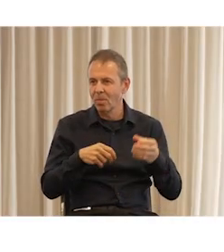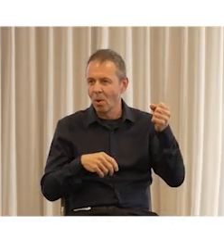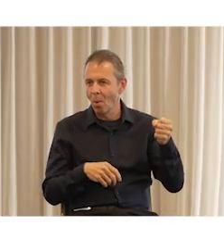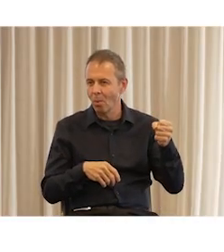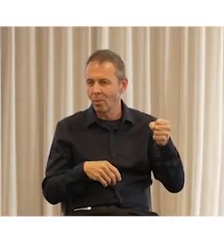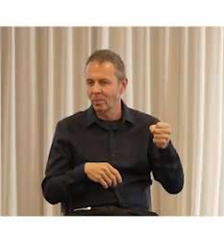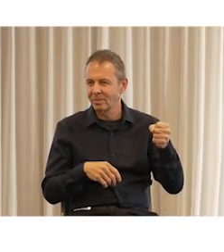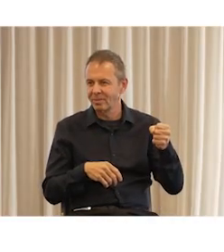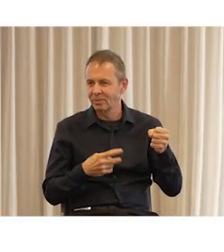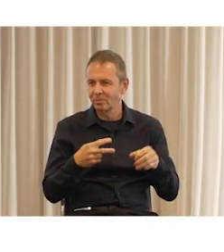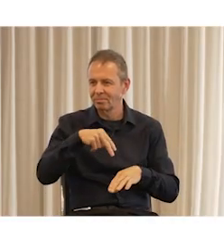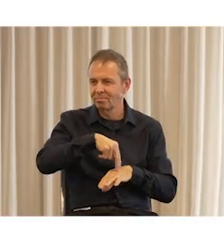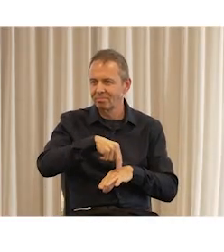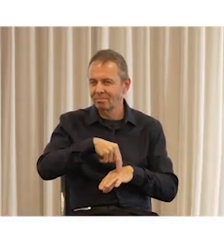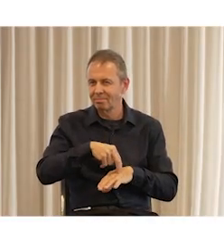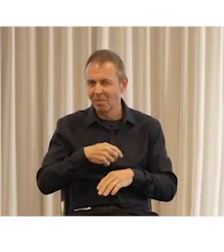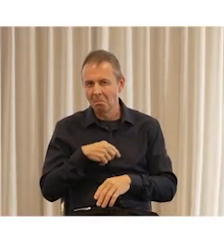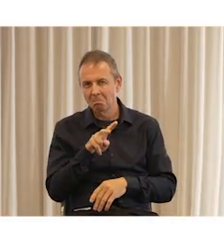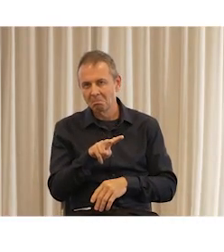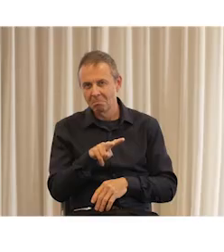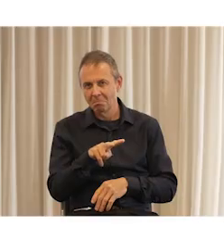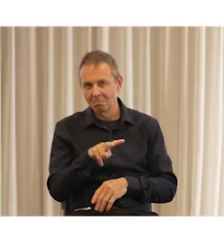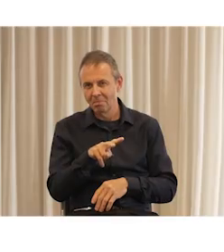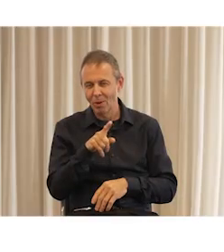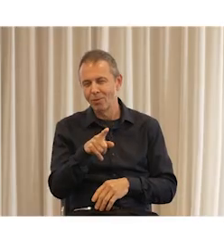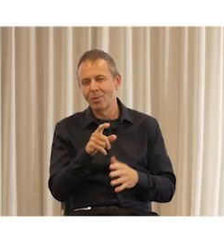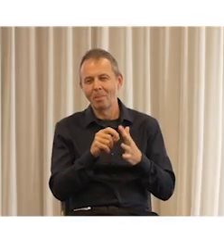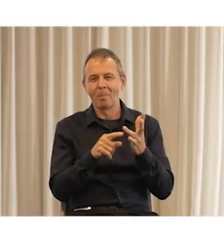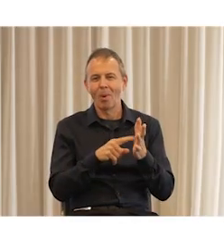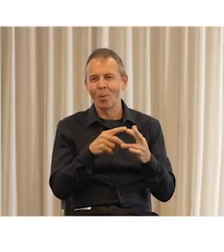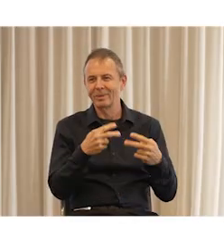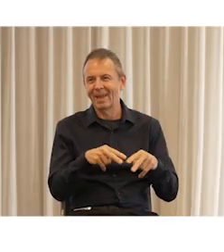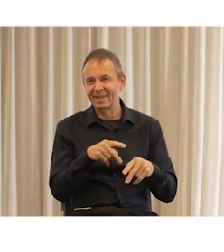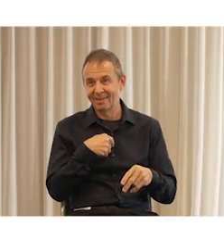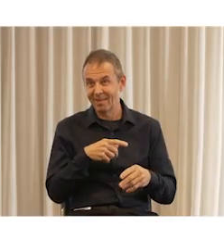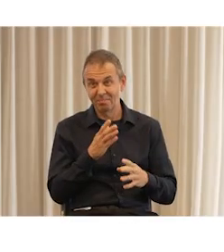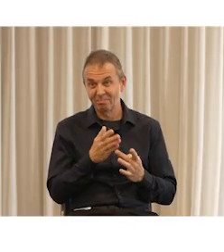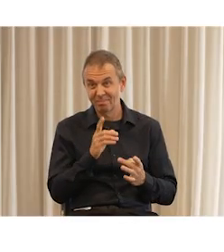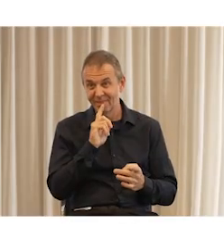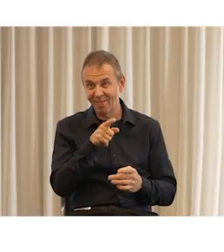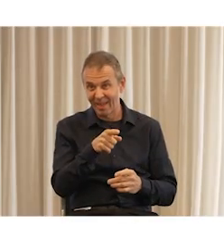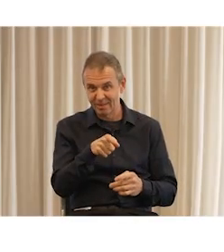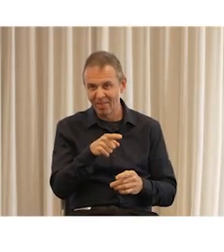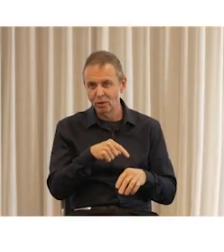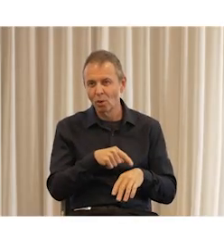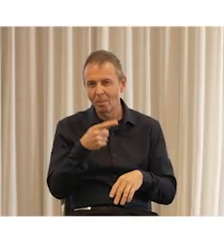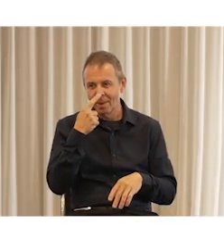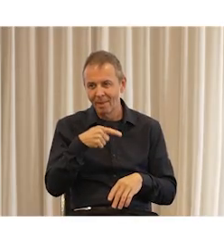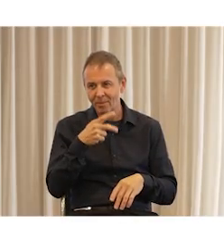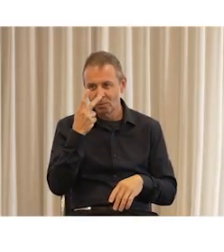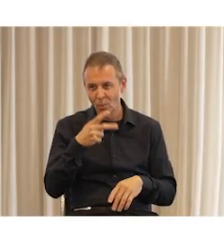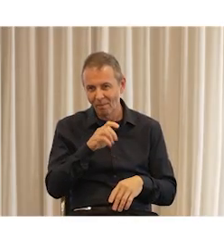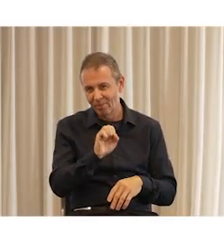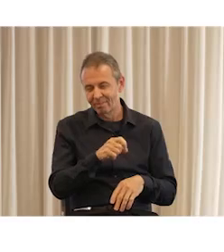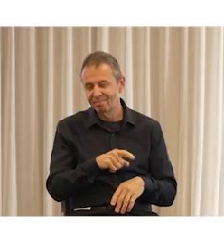just made a real smart comment when I come home, oh, look, we've got a pole dancer. You know, she was 11 or 12.